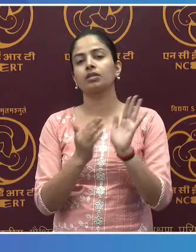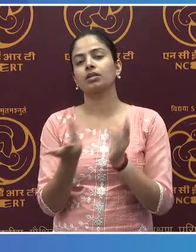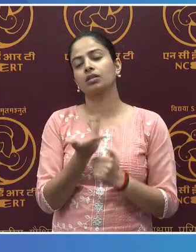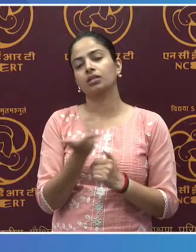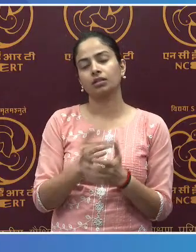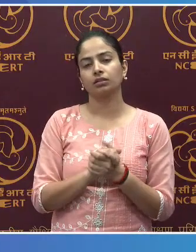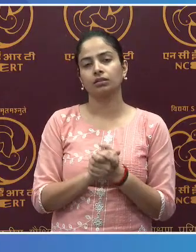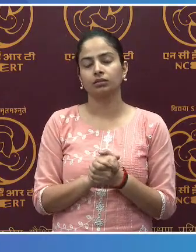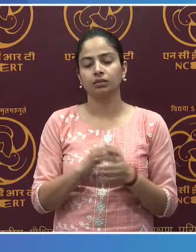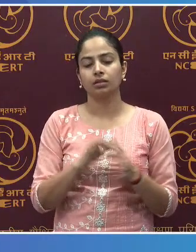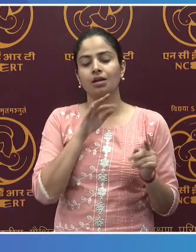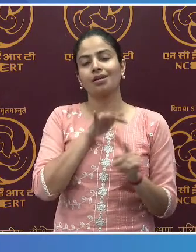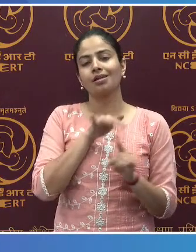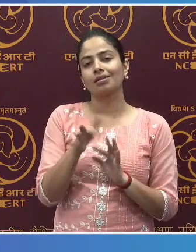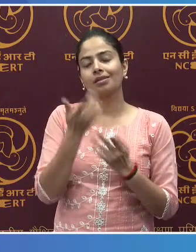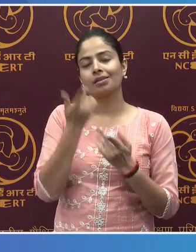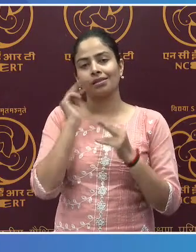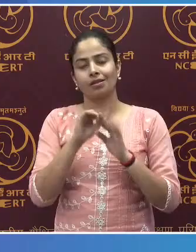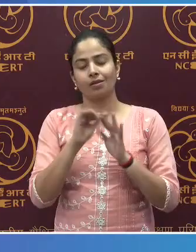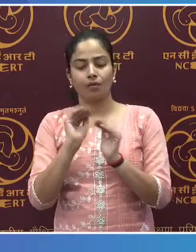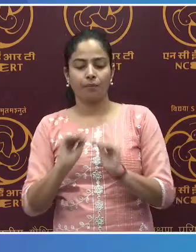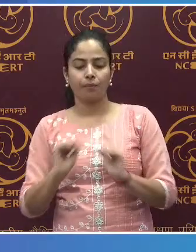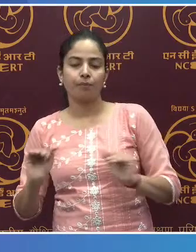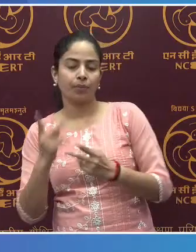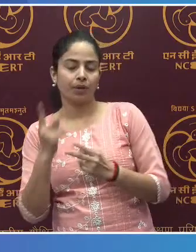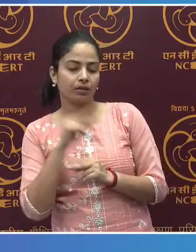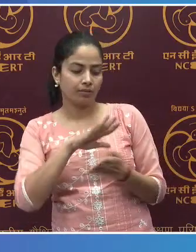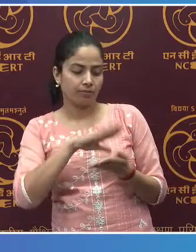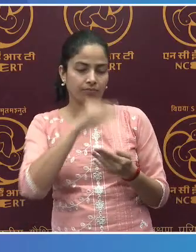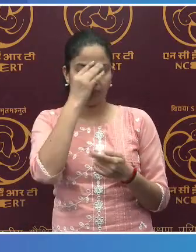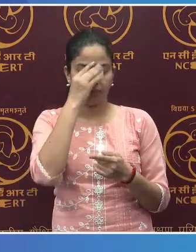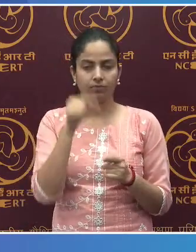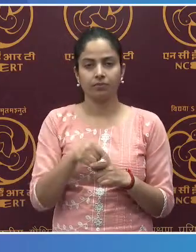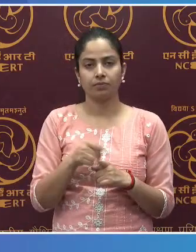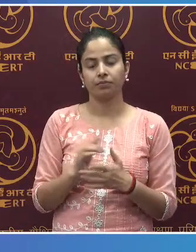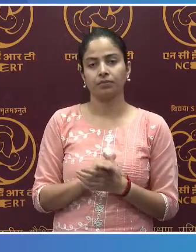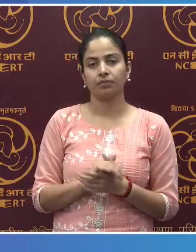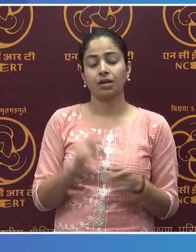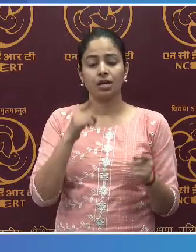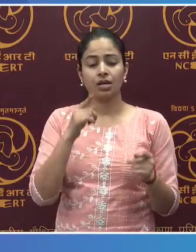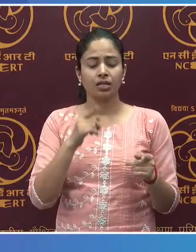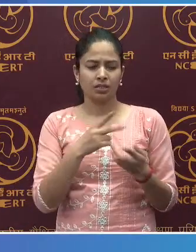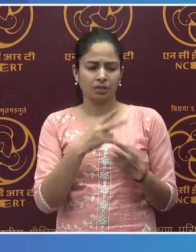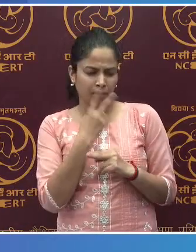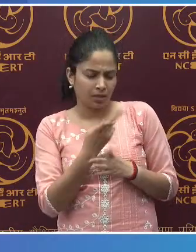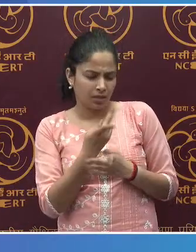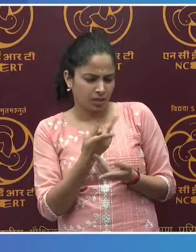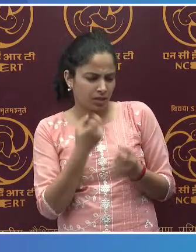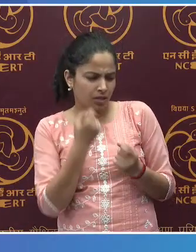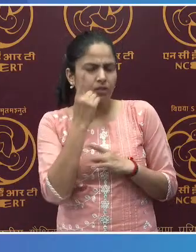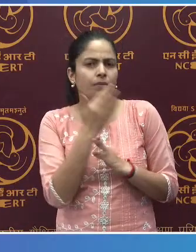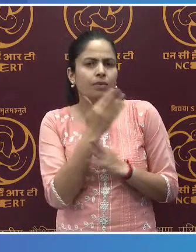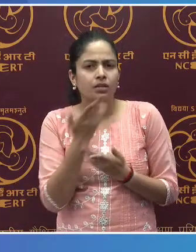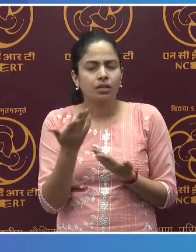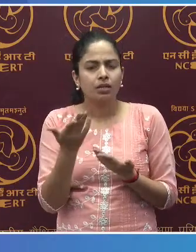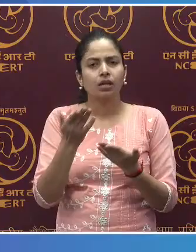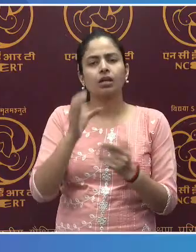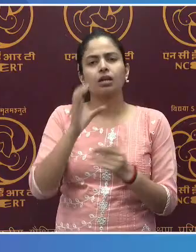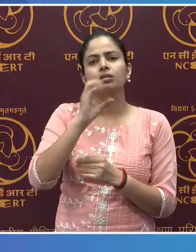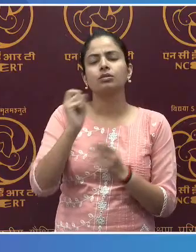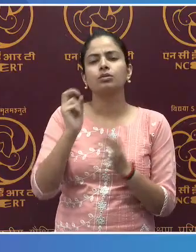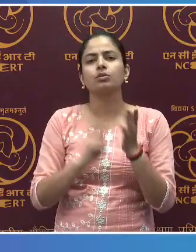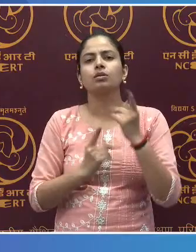really influence to the greater extent to the other phenomena of our society. And what's really catchy here is the content that I can see. Some